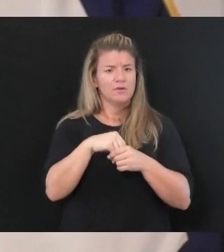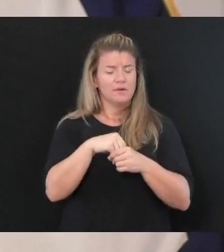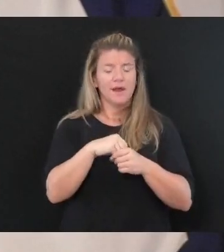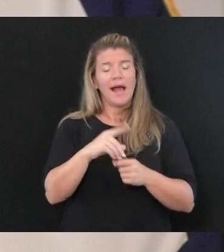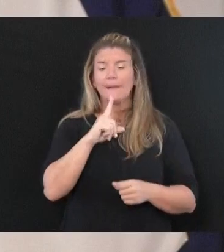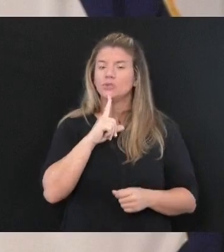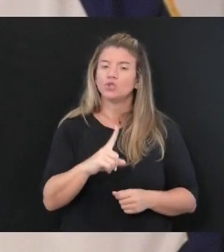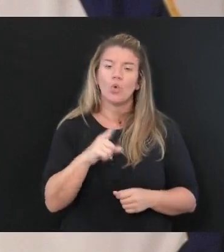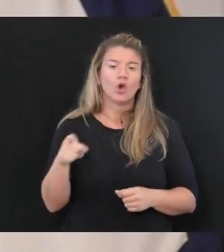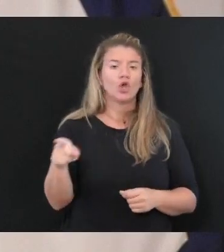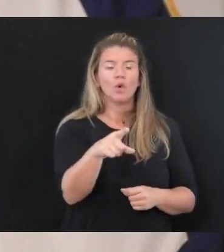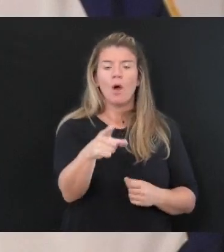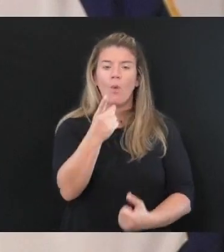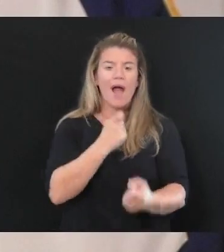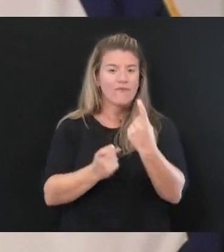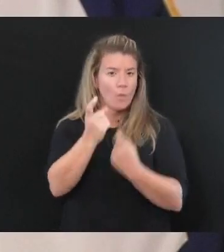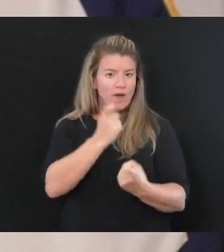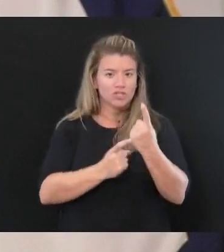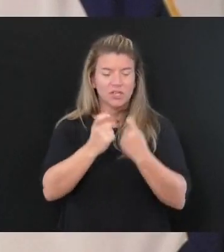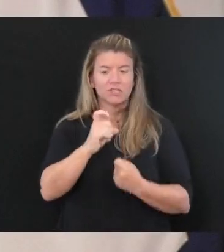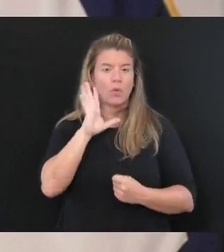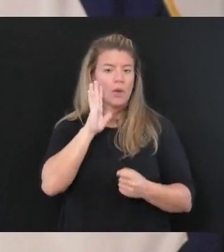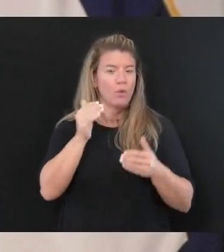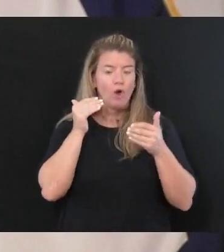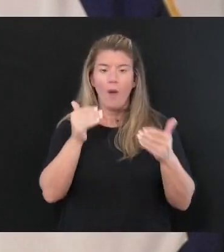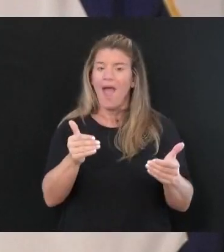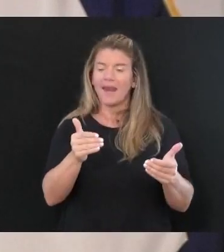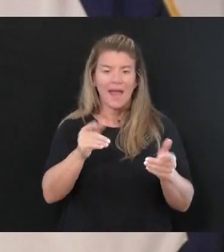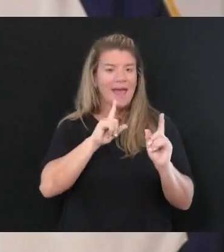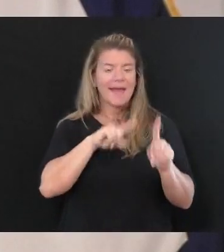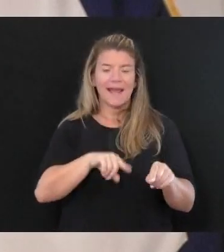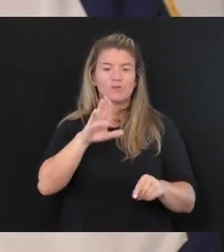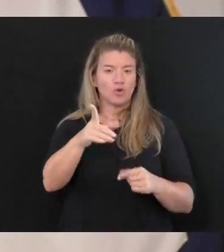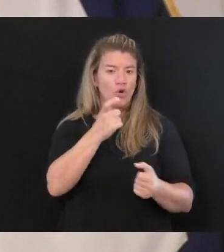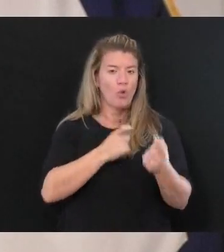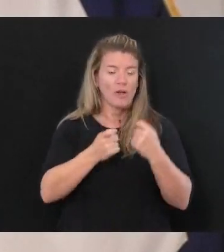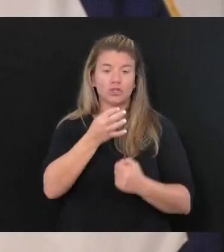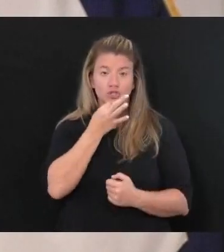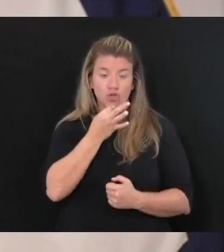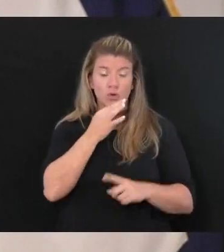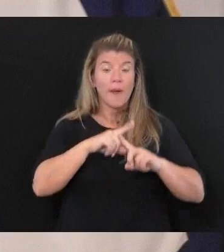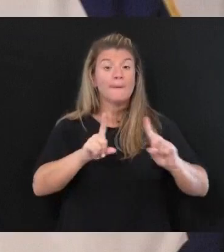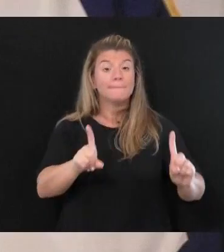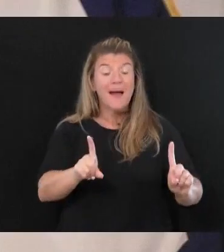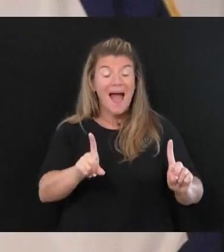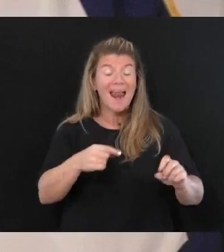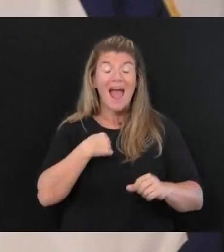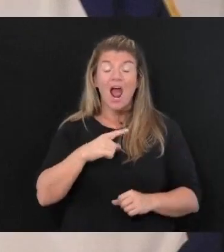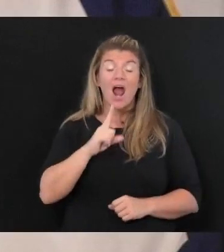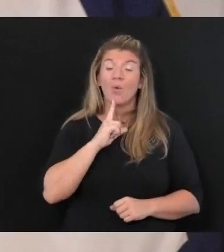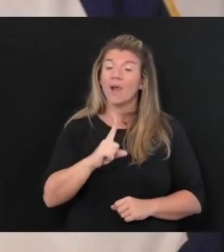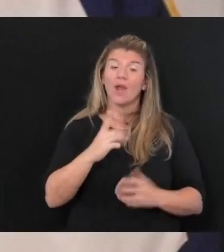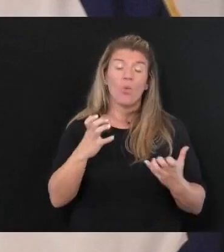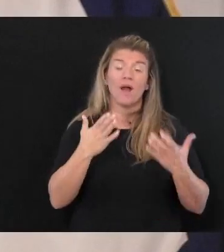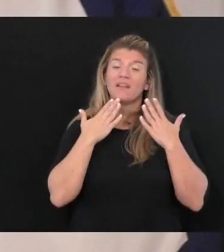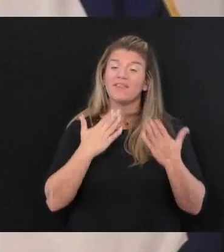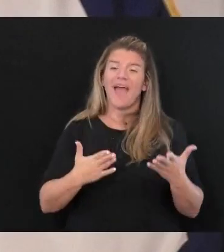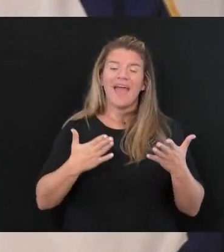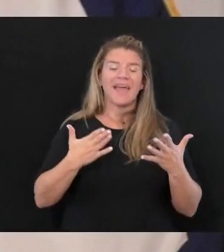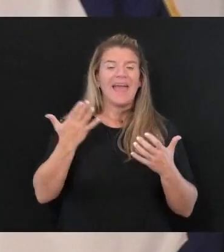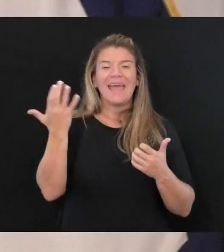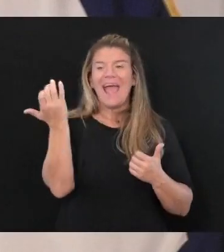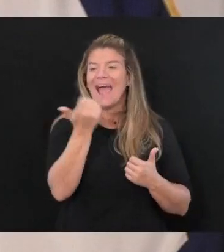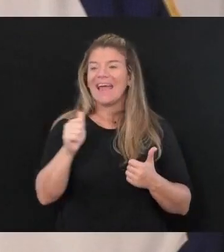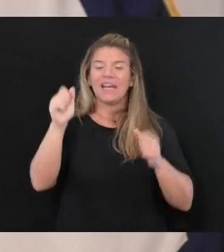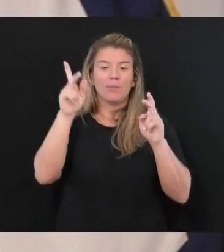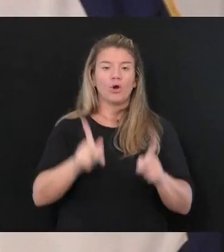we'll have questions, and we'll go on to those in just one second. But again, I can't thank all those that have worked really hard,